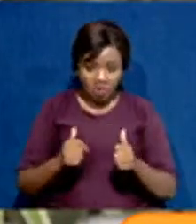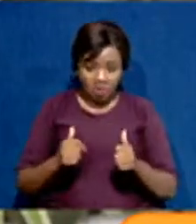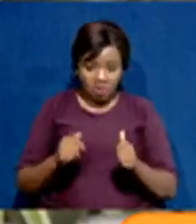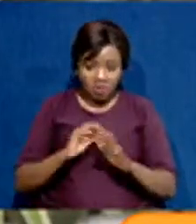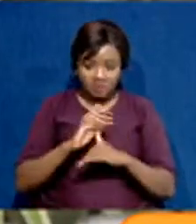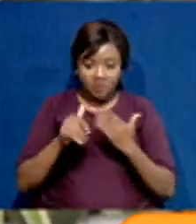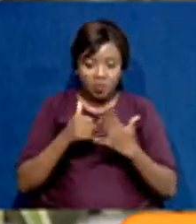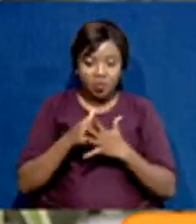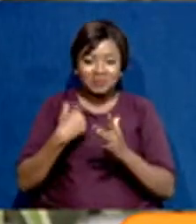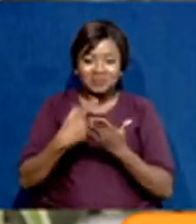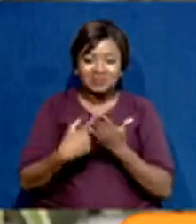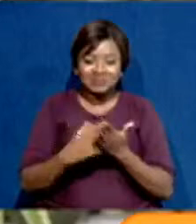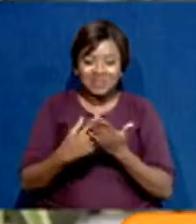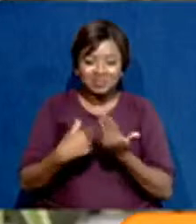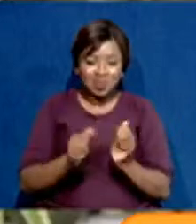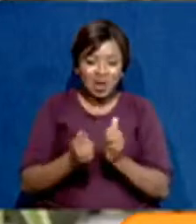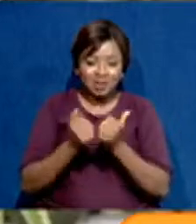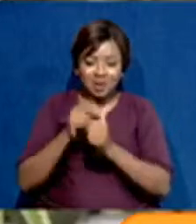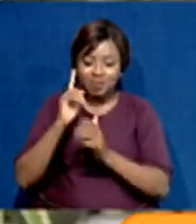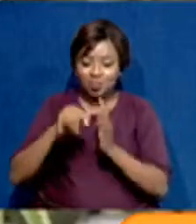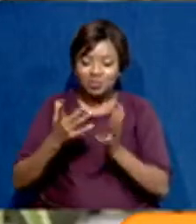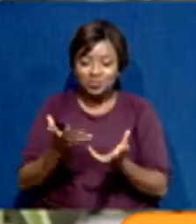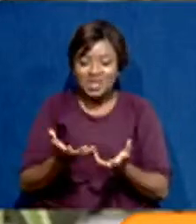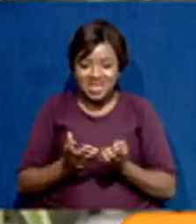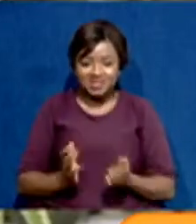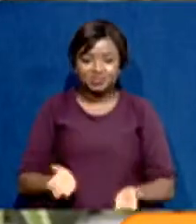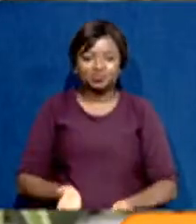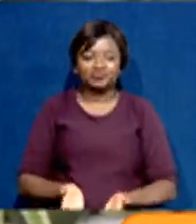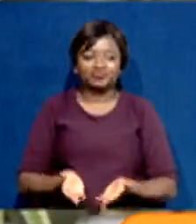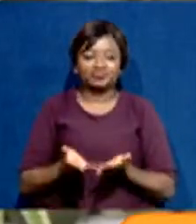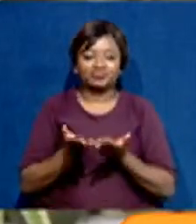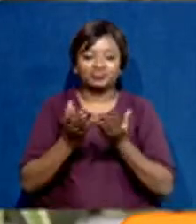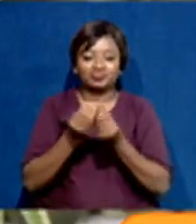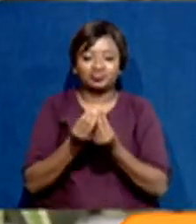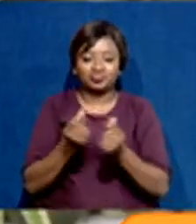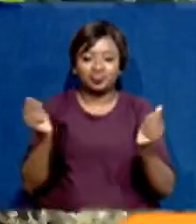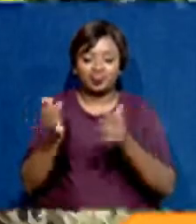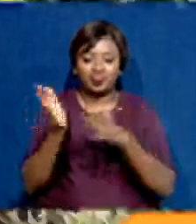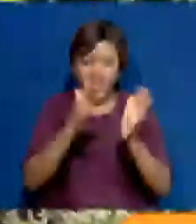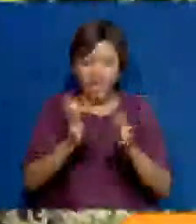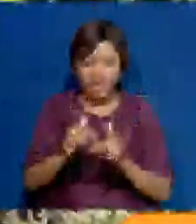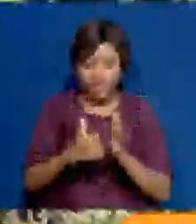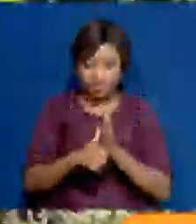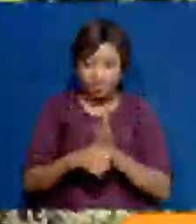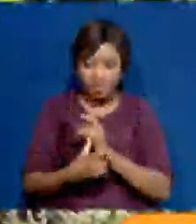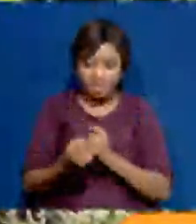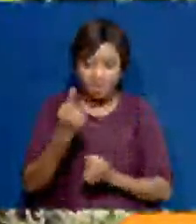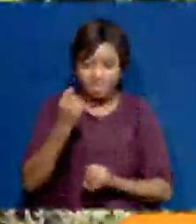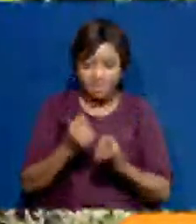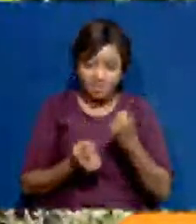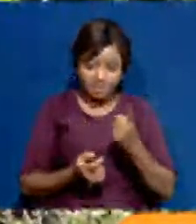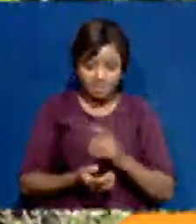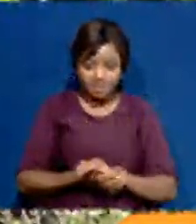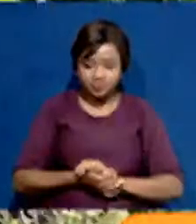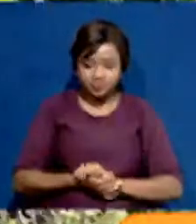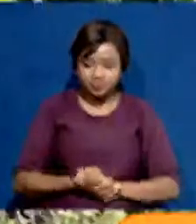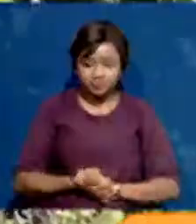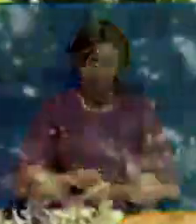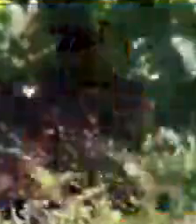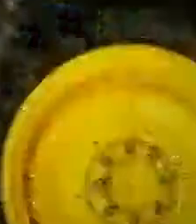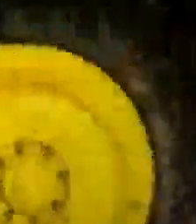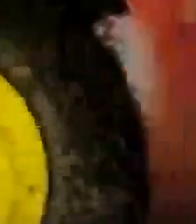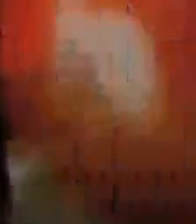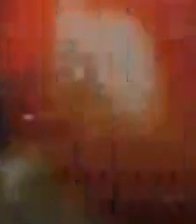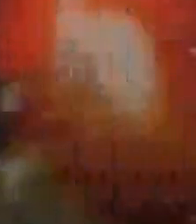of the discussions and what we need to look at in mitigating against climate disasters. Dennis Otieno, Smart